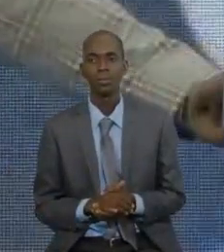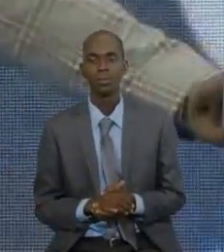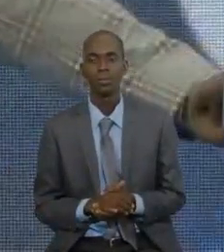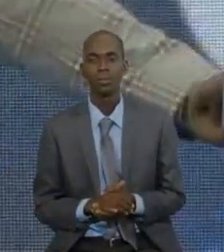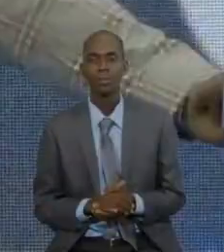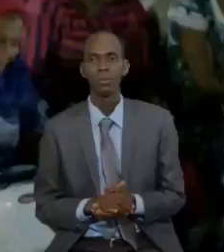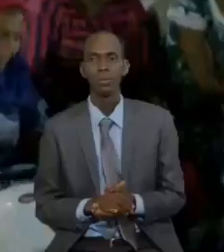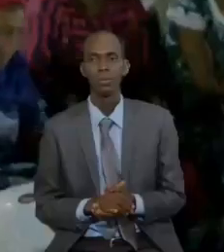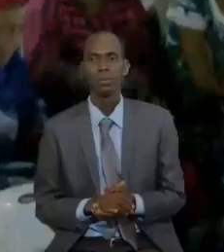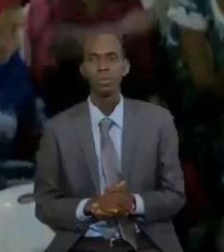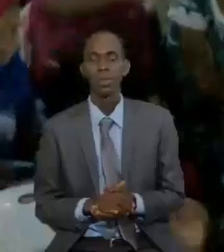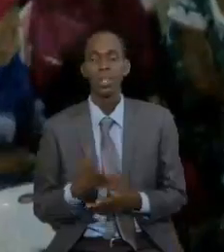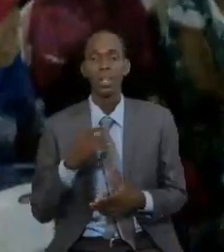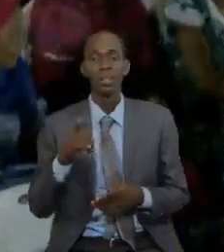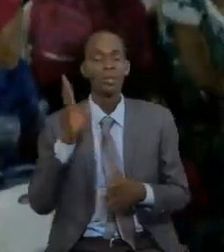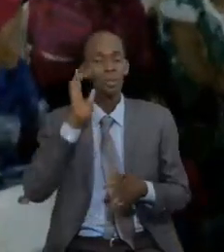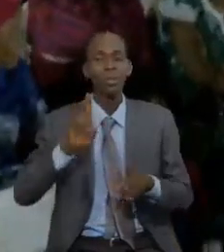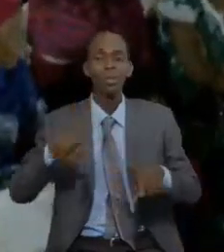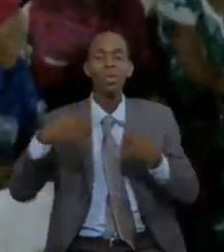And go free.